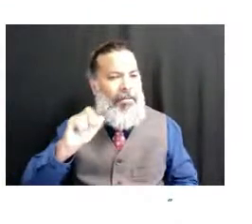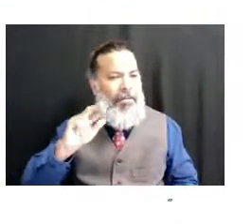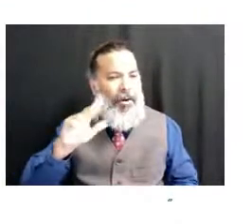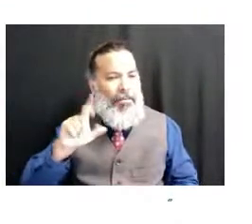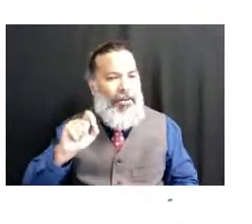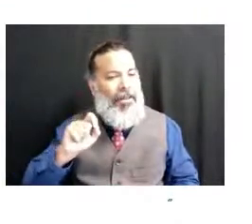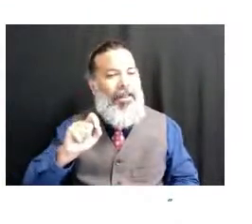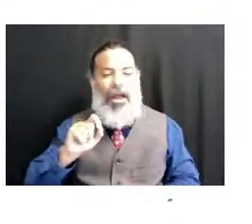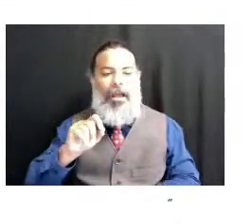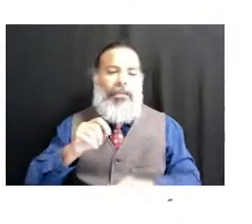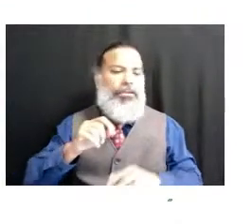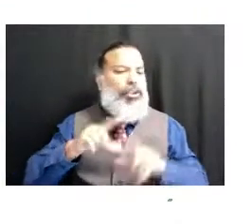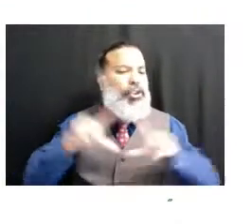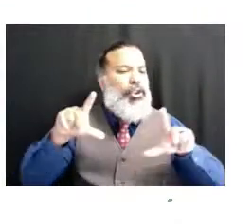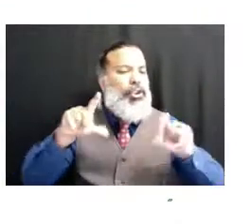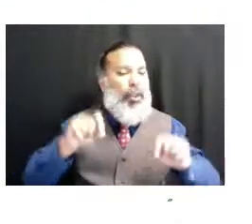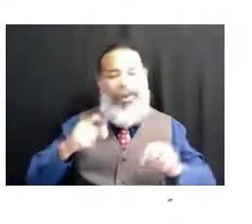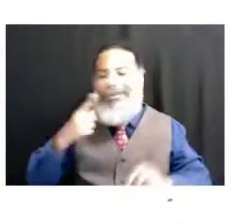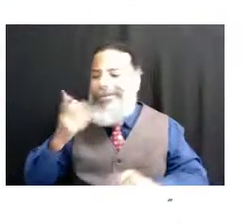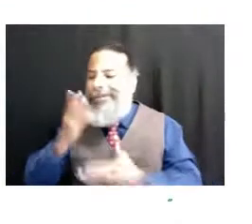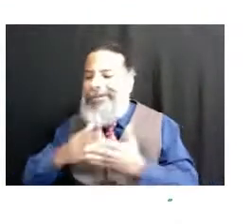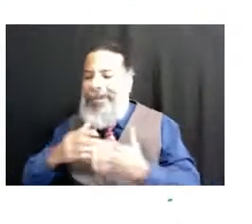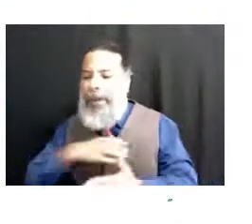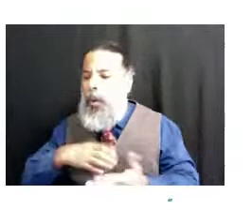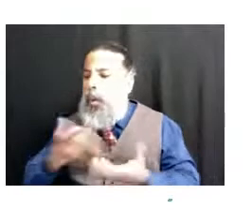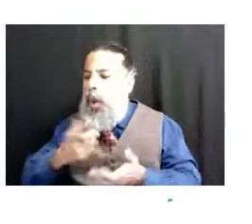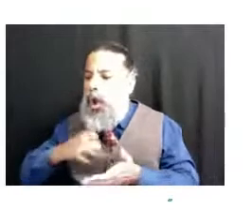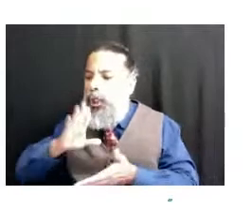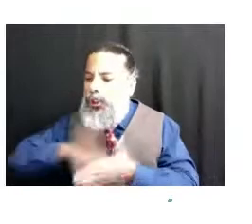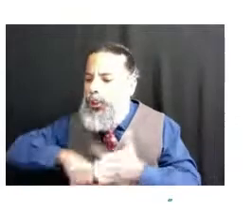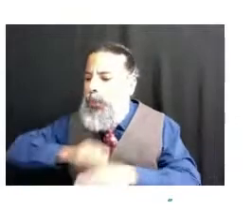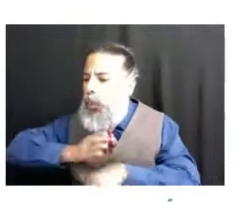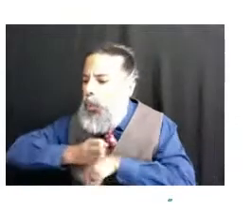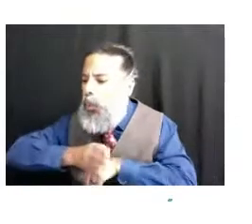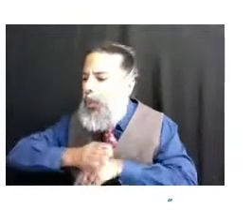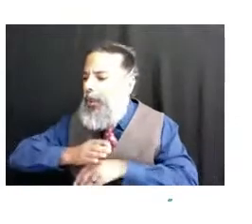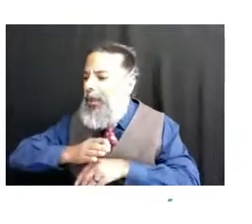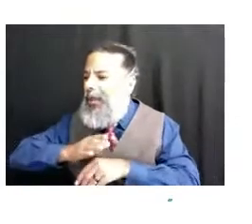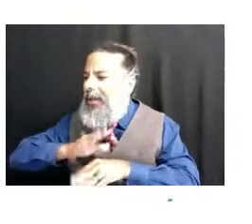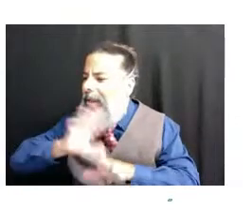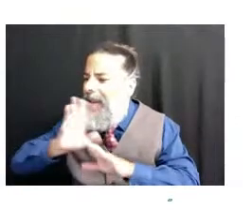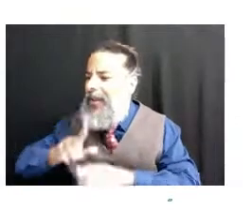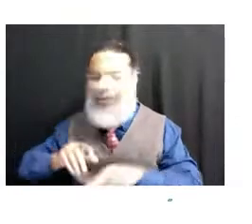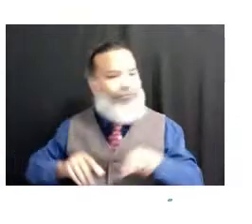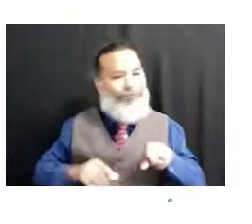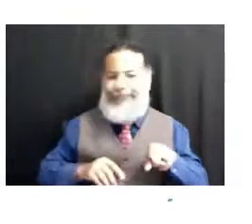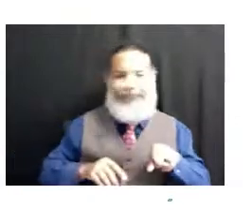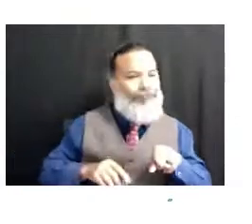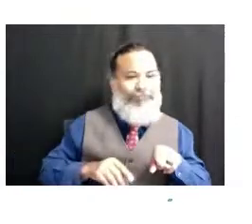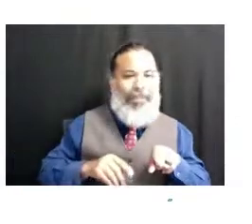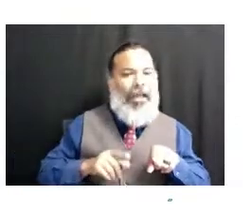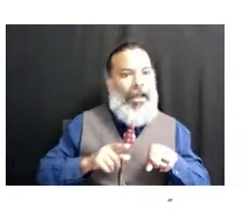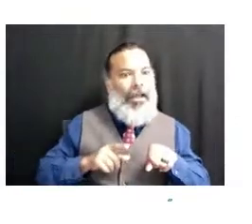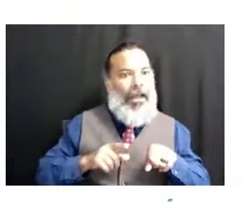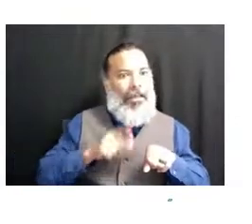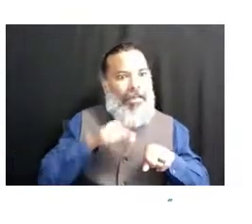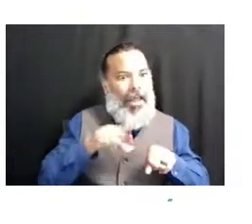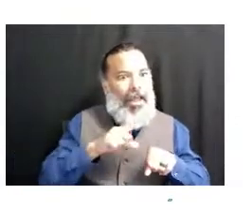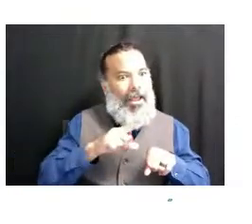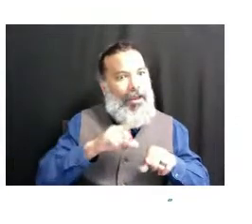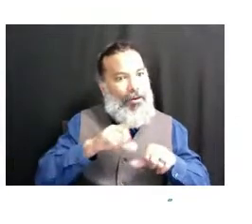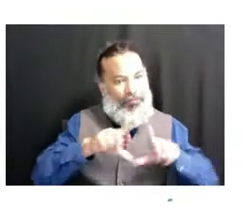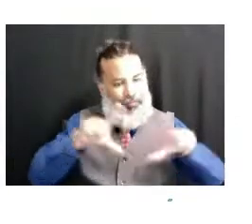and brick which some congressman wanted, has survived. And he begins redoing the